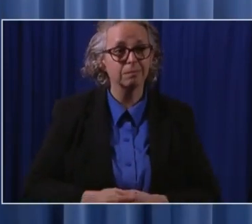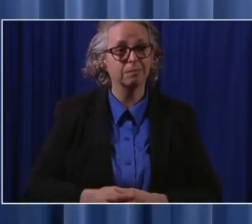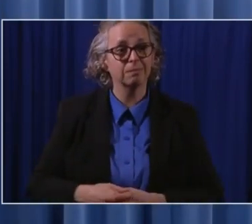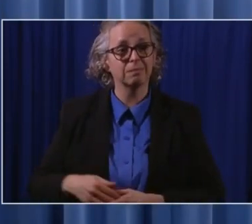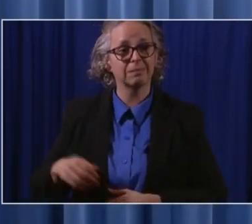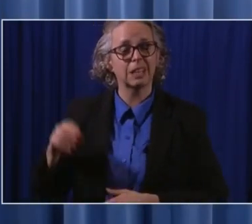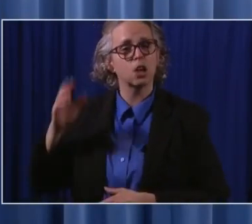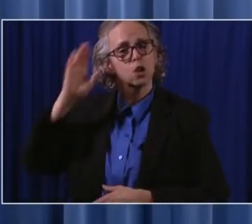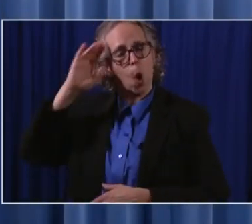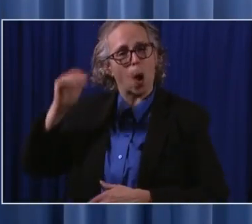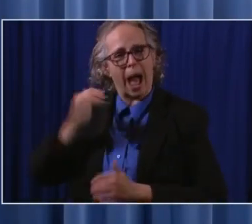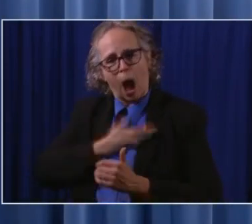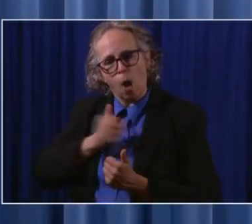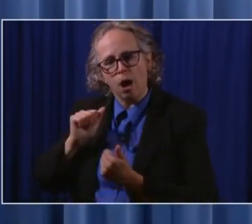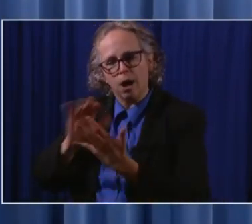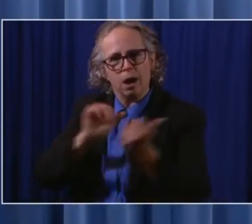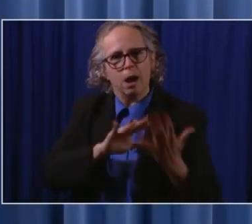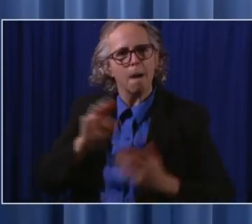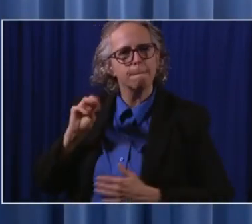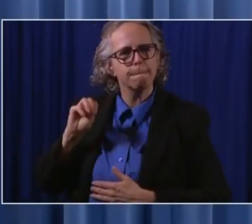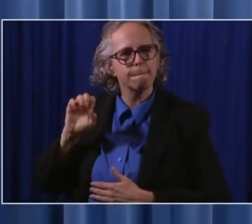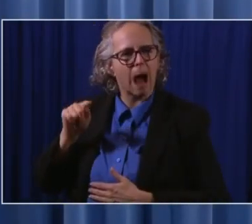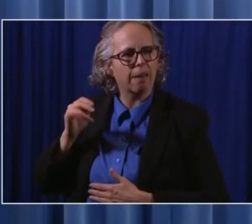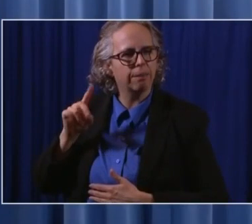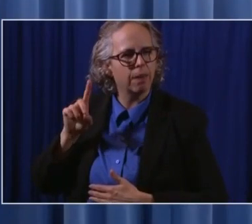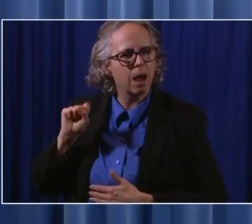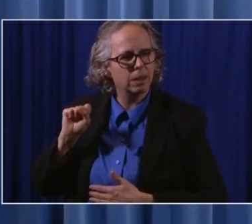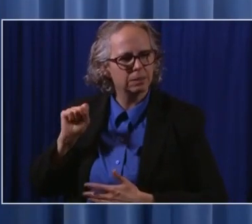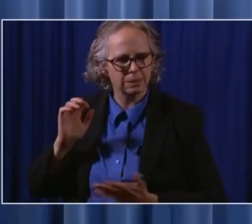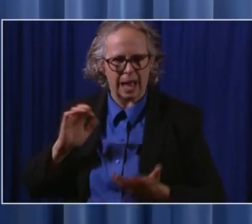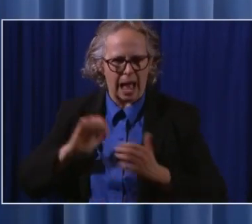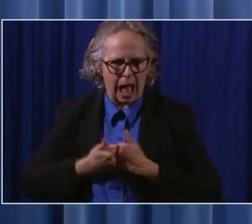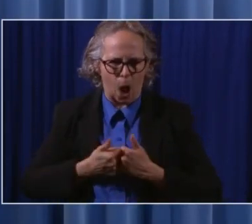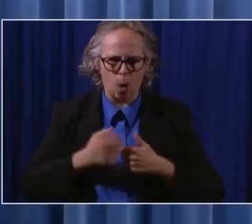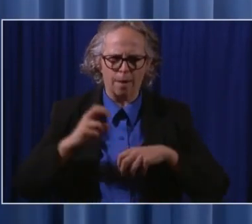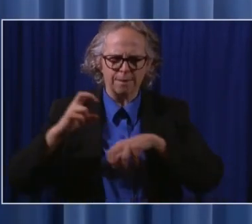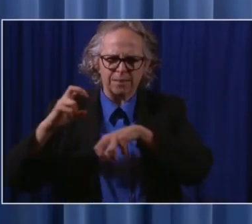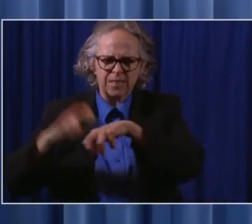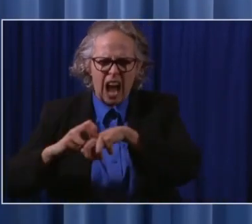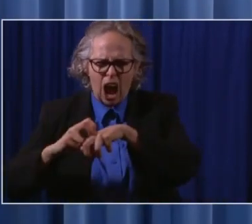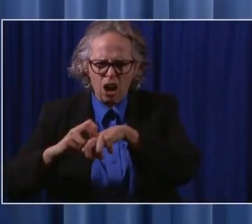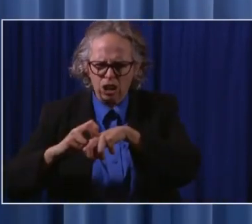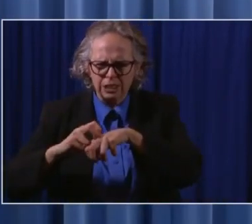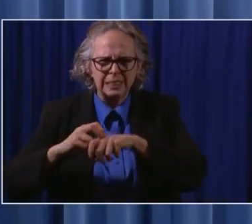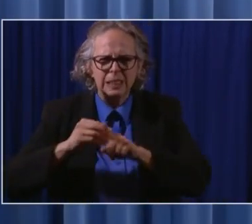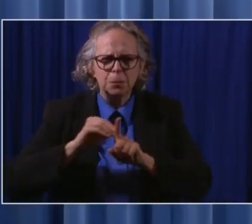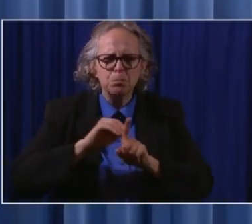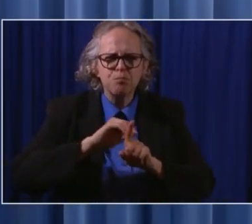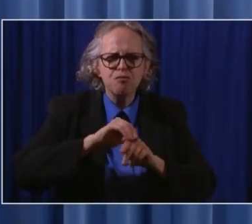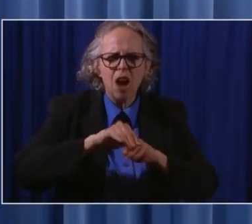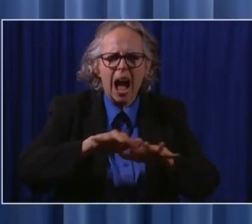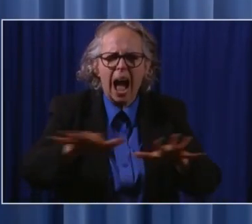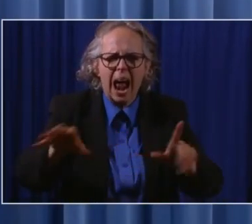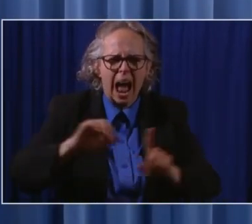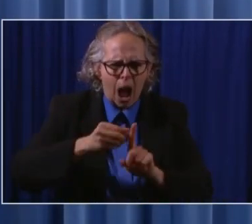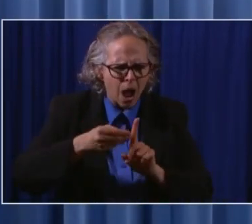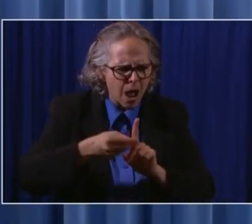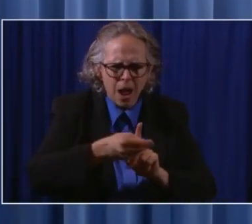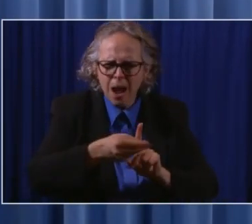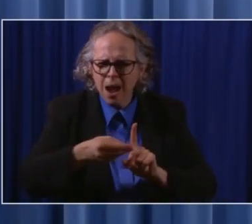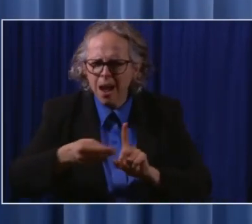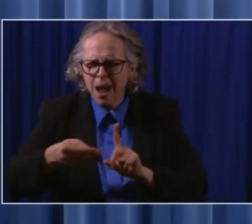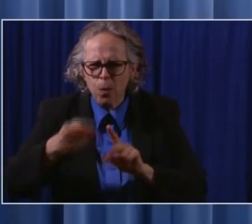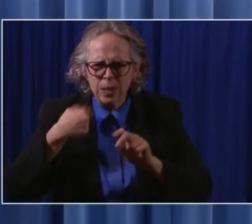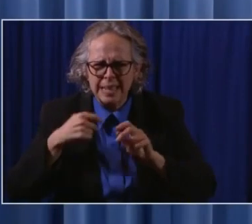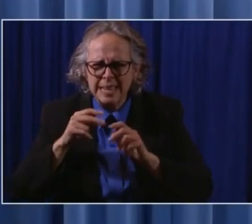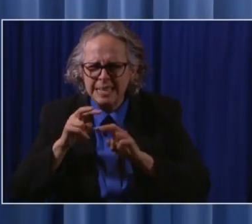this virus from one person to another, either with the mask, with distancing, other